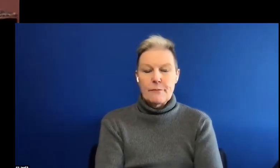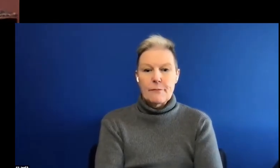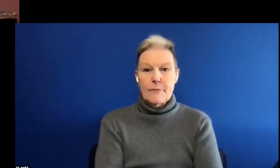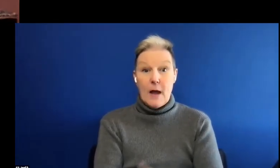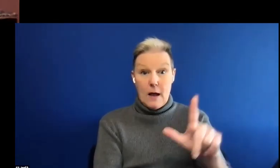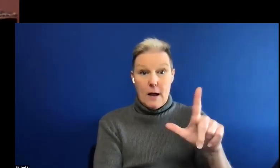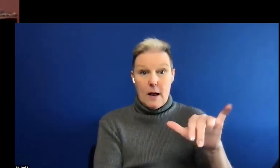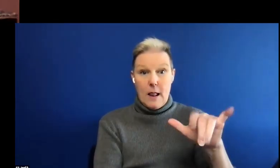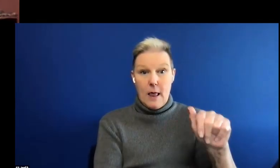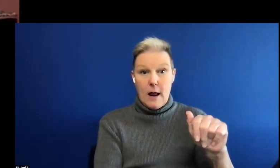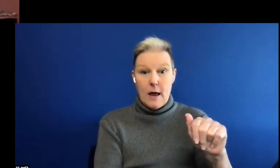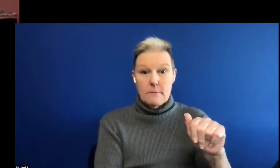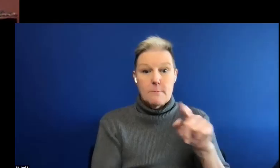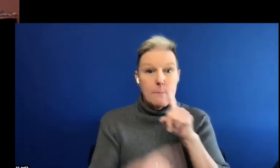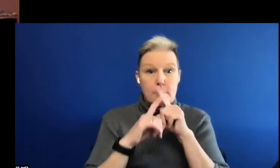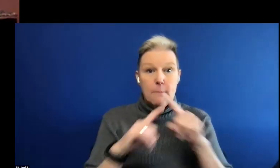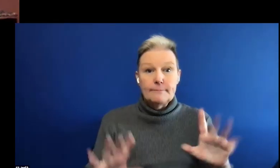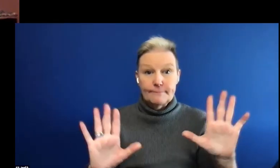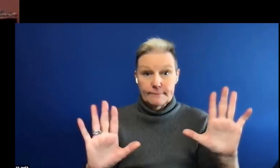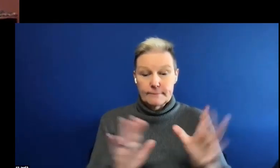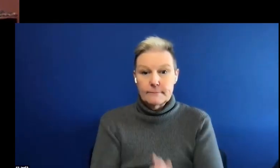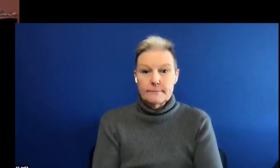Lila, if you can unmute yourself if you'd like to speak.